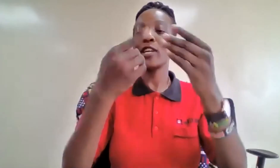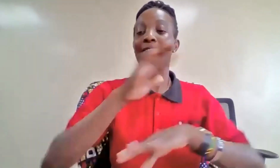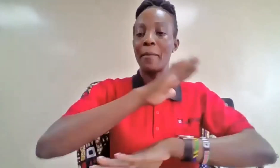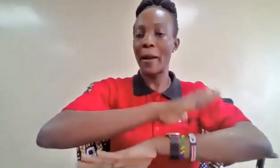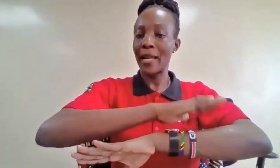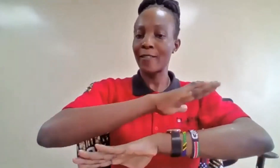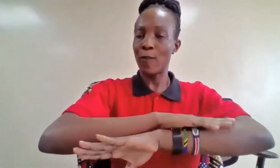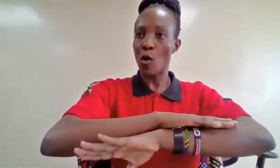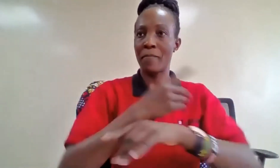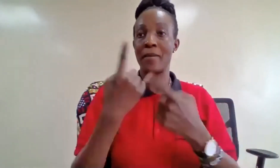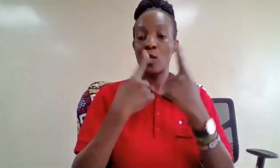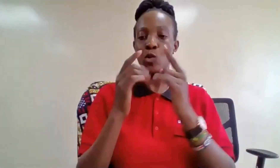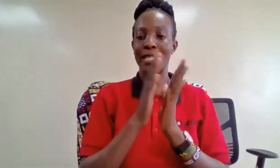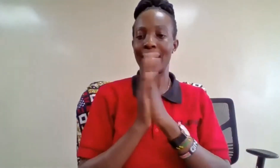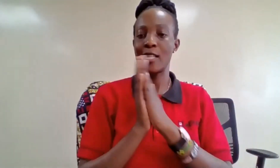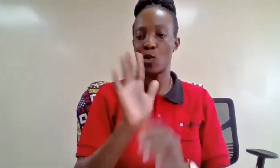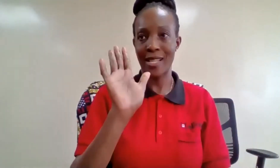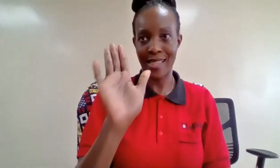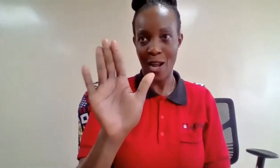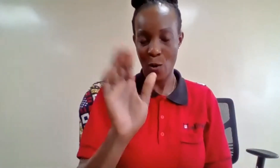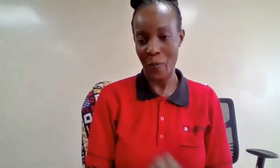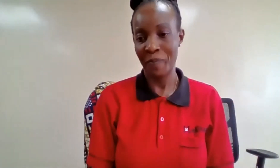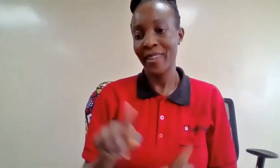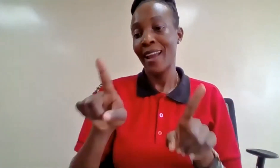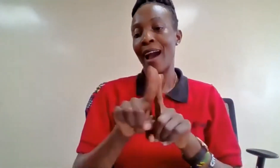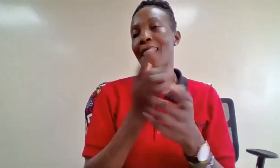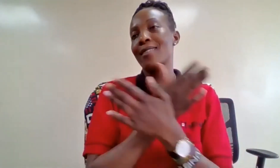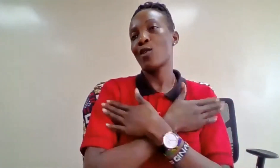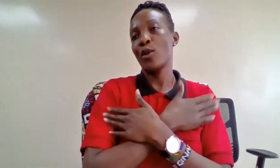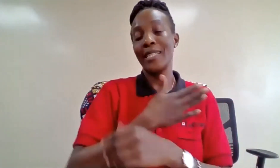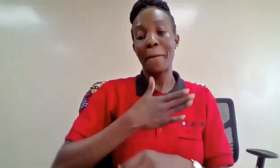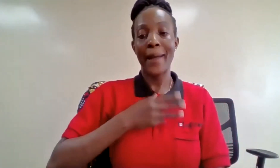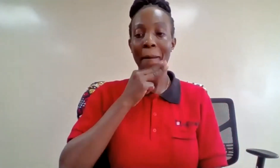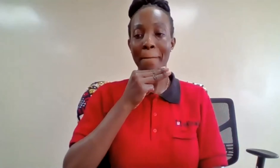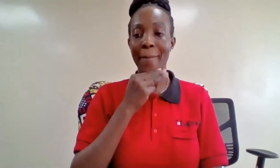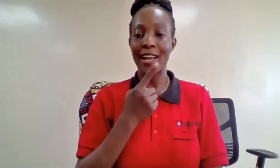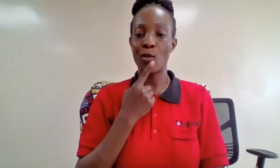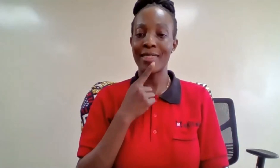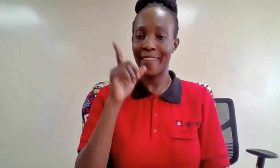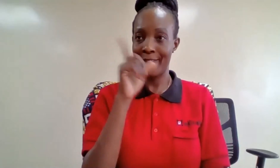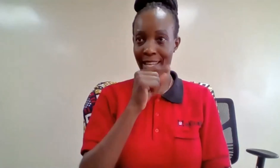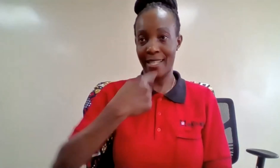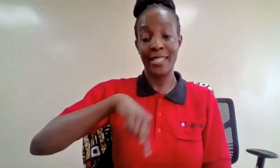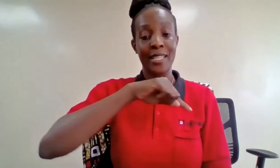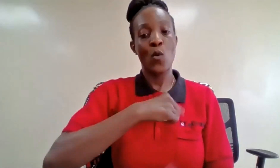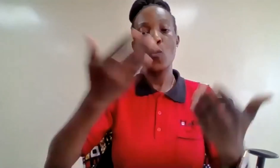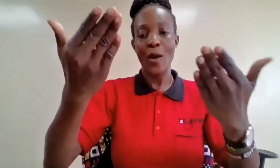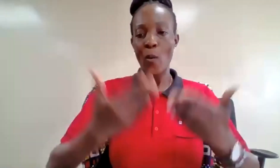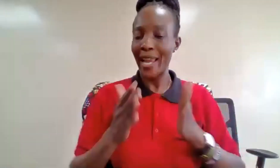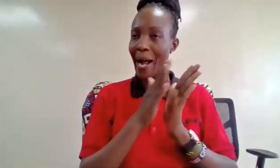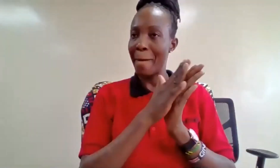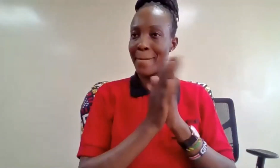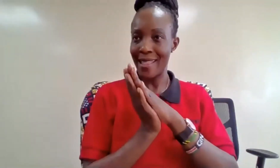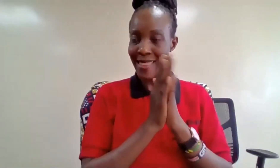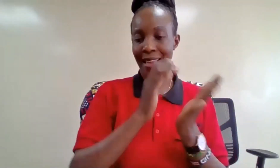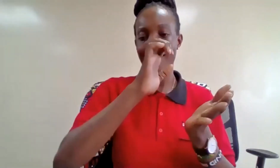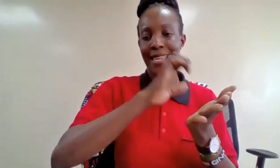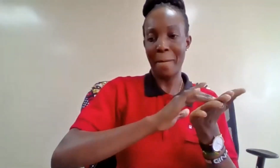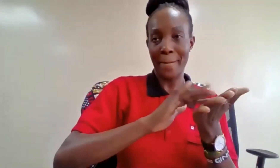also to improve their learning outcomes. So I'll take this opportunity to encourage all the learners with disability to participate in this